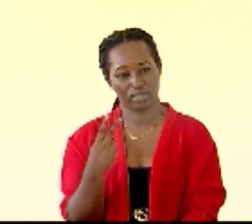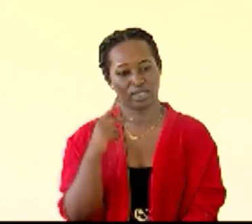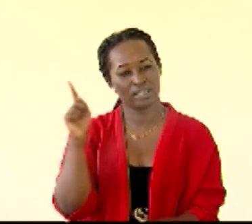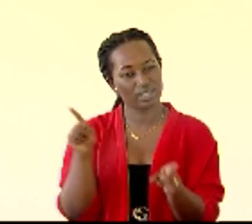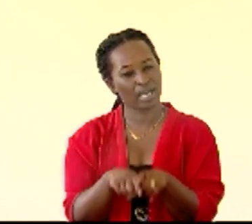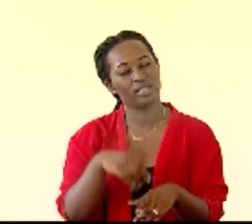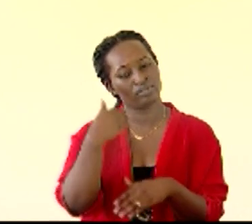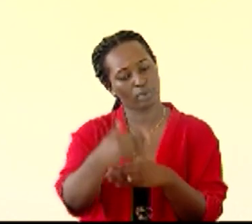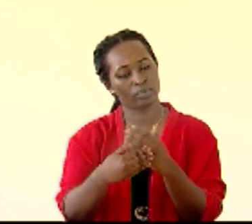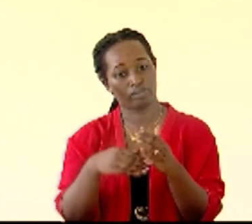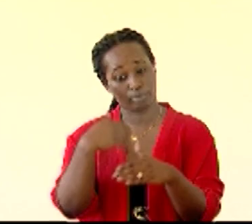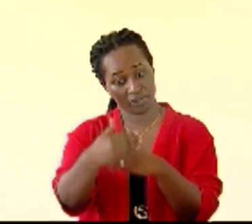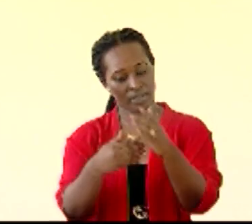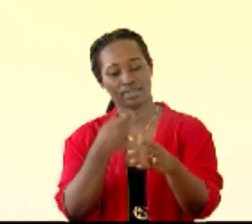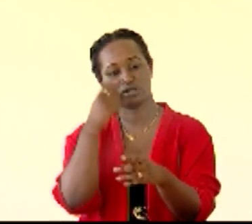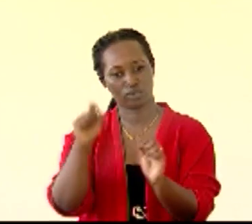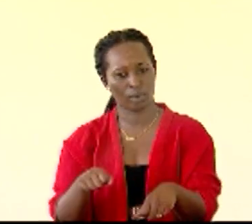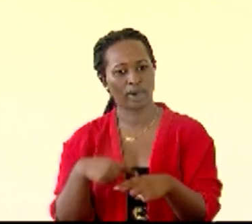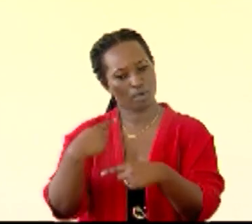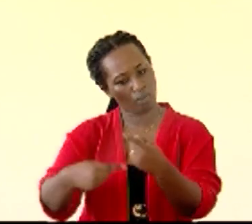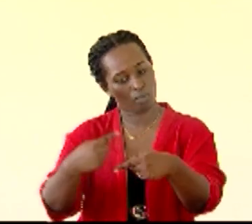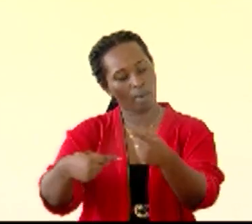can continue. It's cyclic.